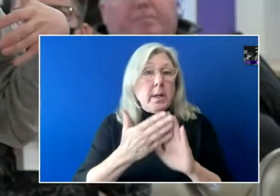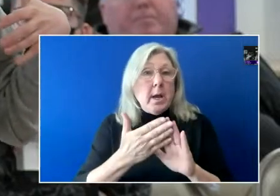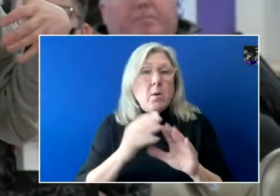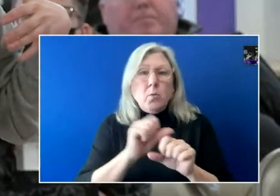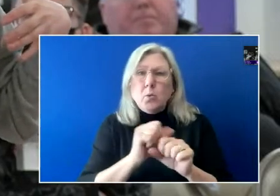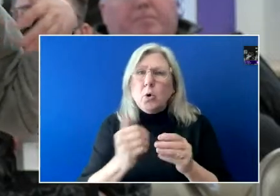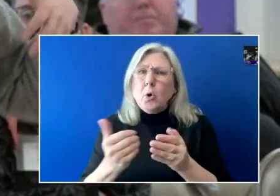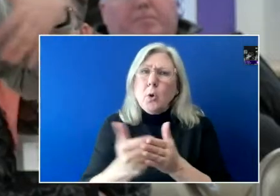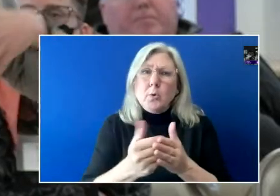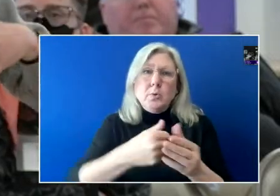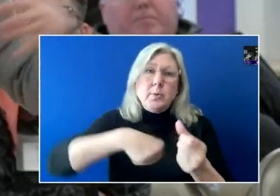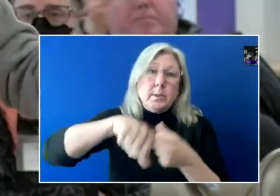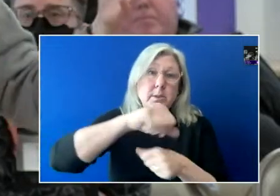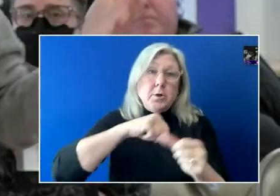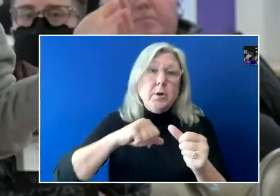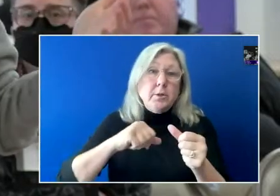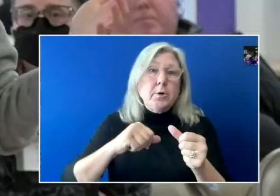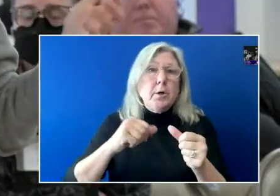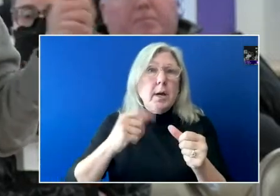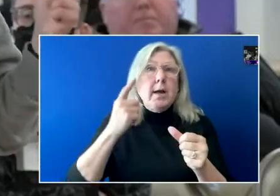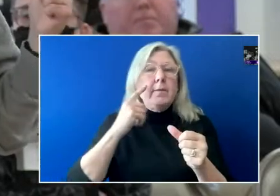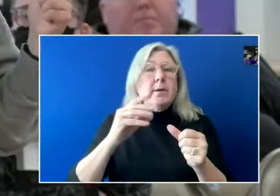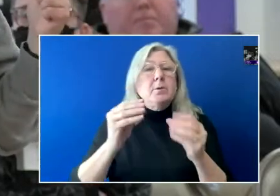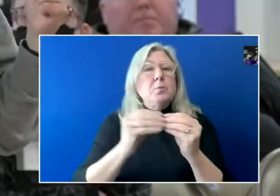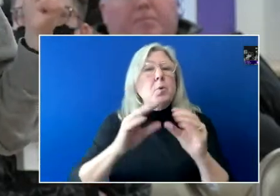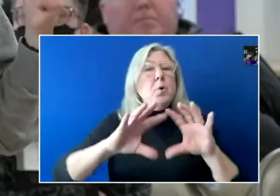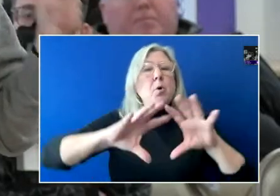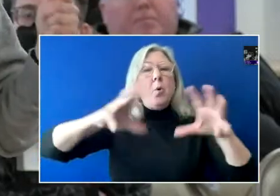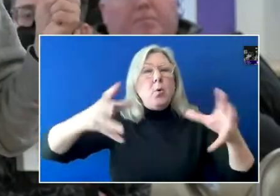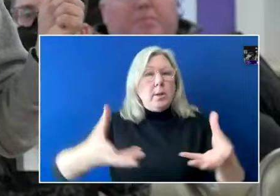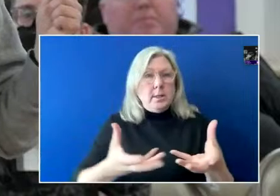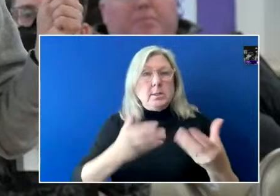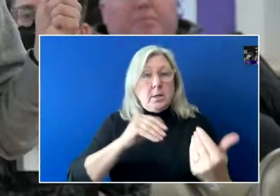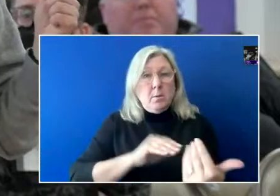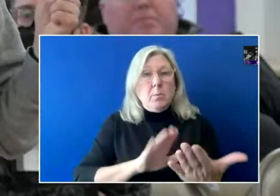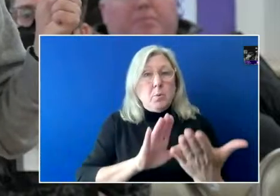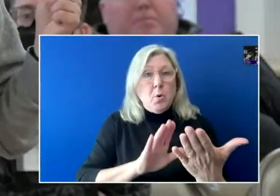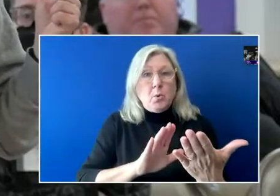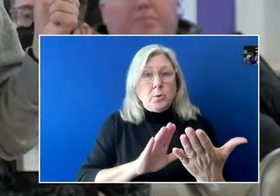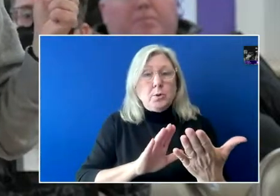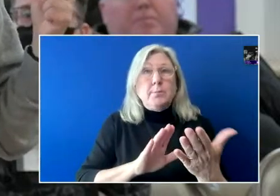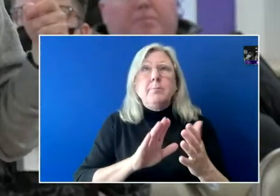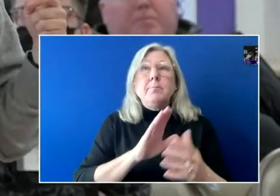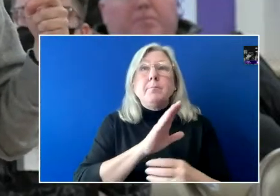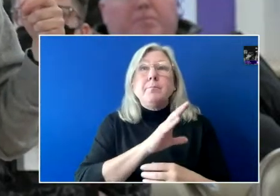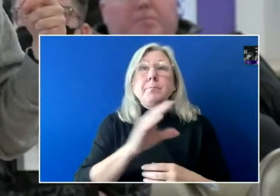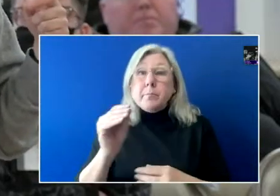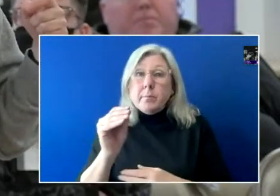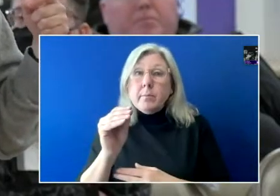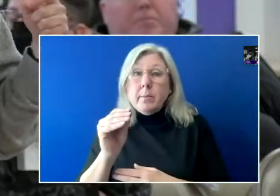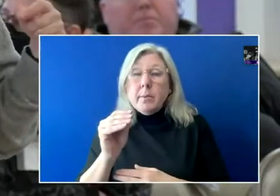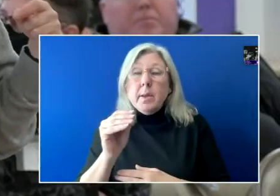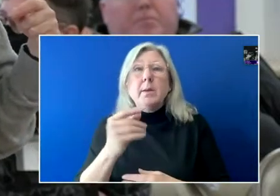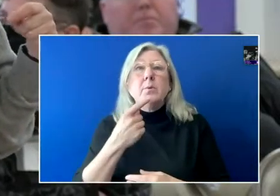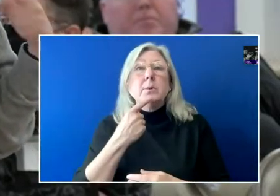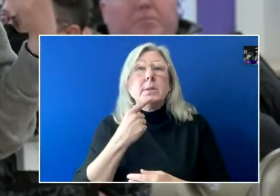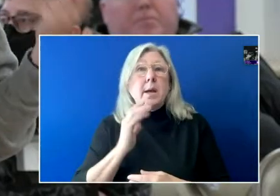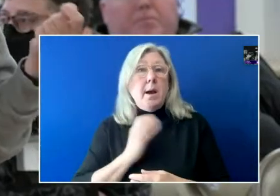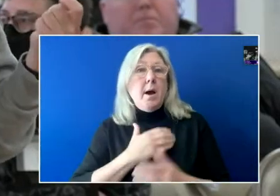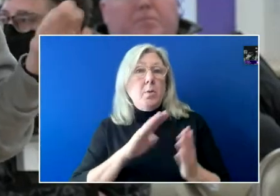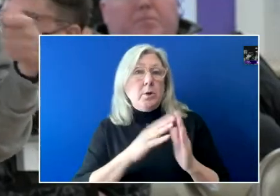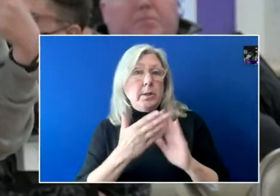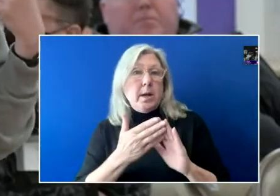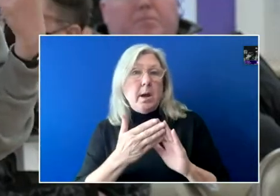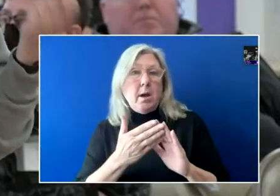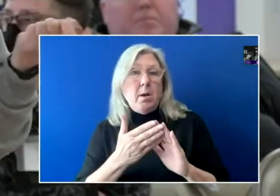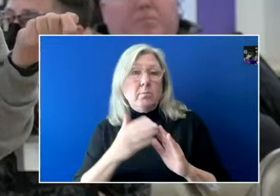is it it's more of a holistic approach um and I would say that in our town as opposed to in maybe some